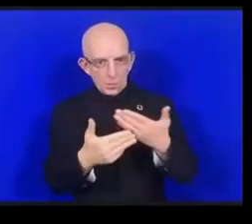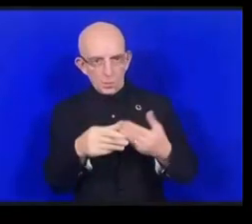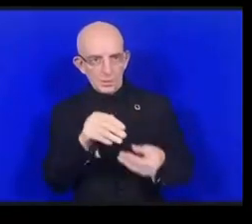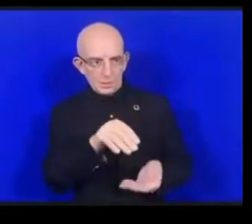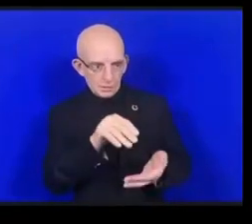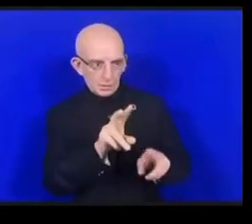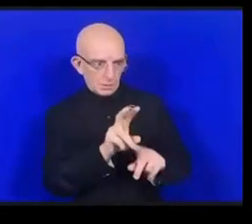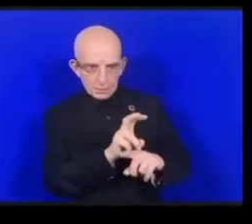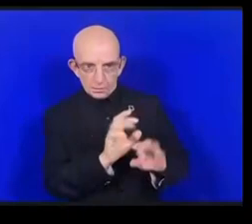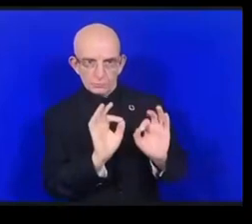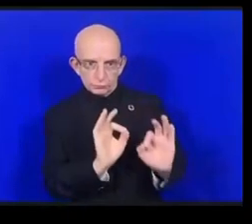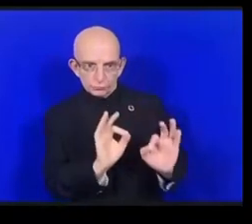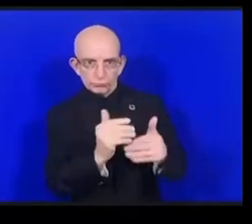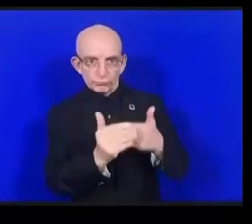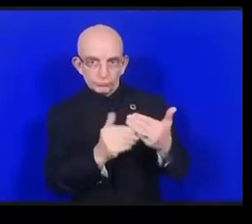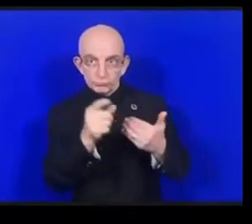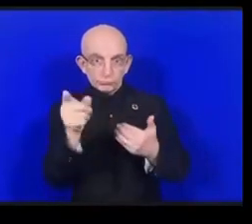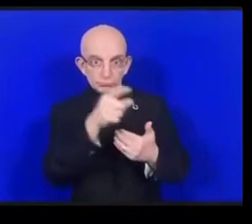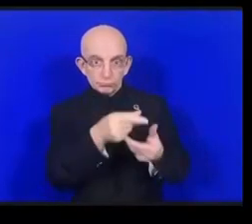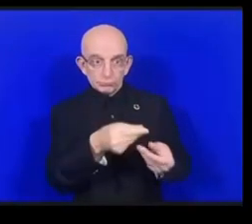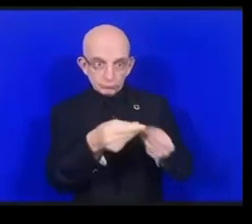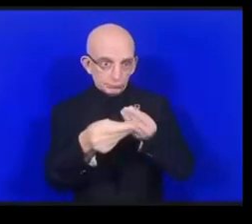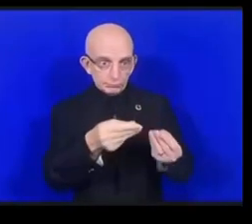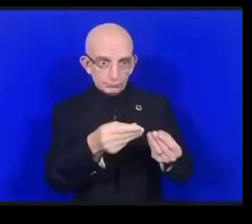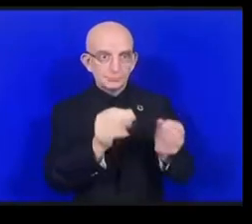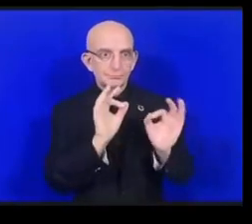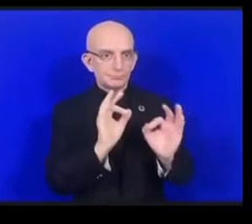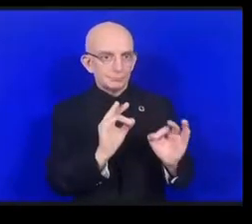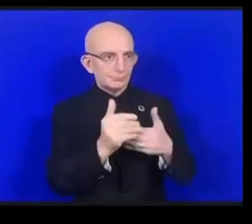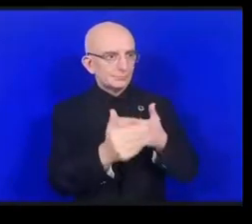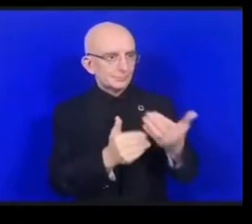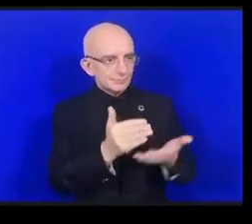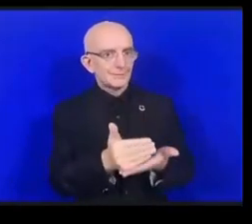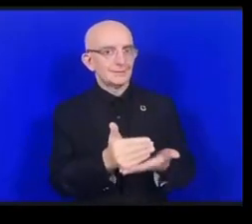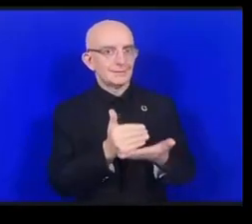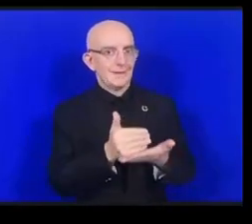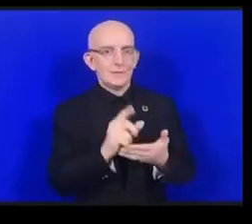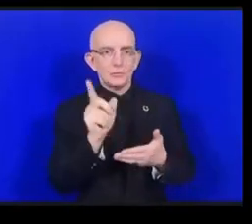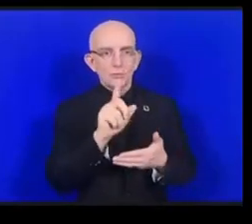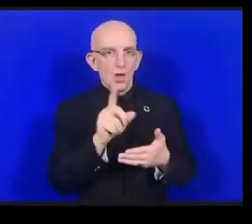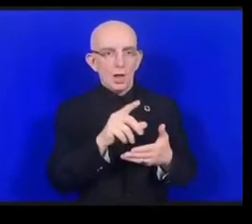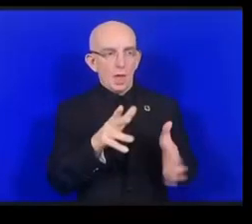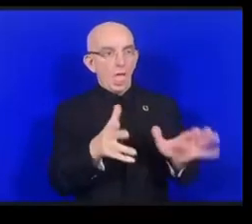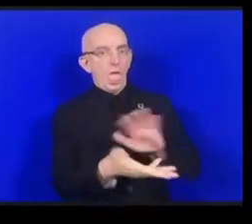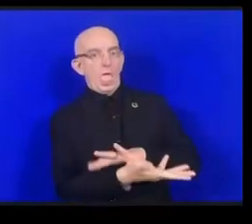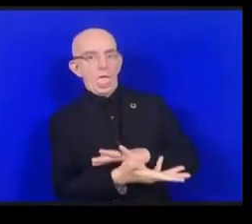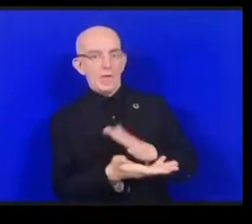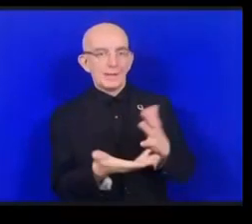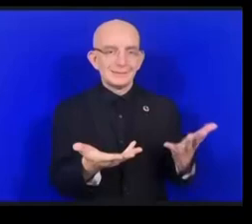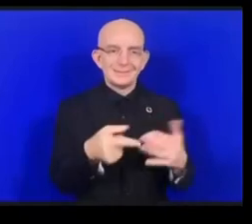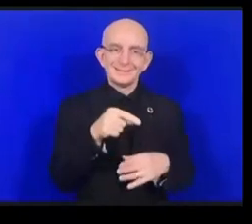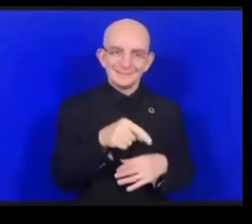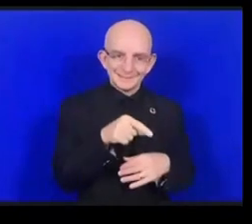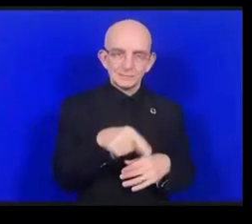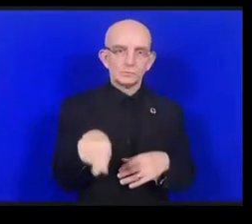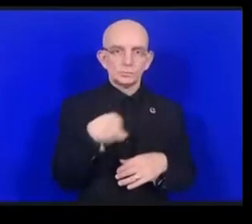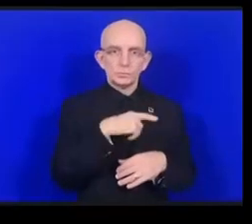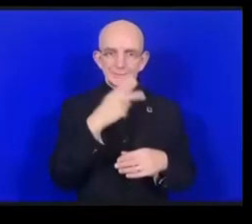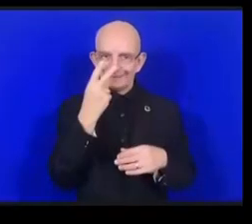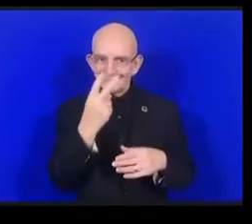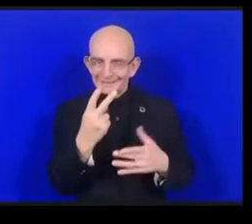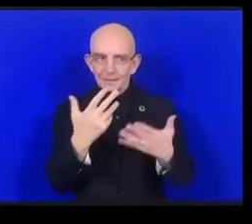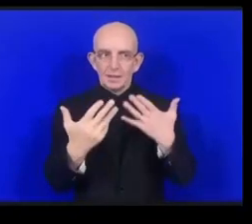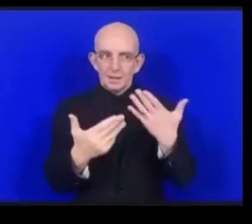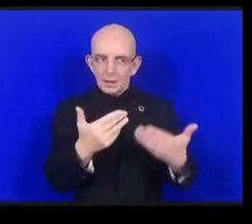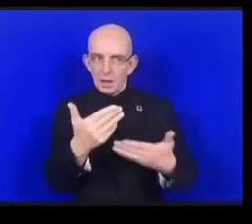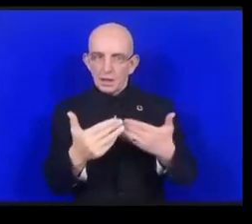established and now we start looking at the impact anal is of Internet of Things of how do